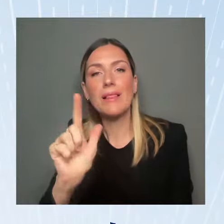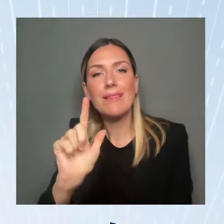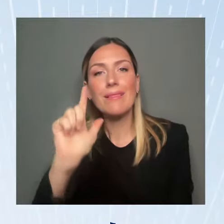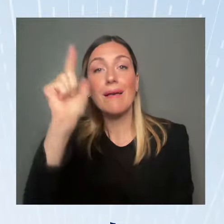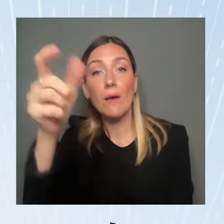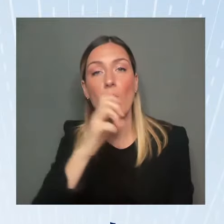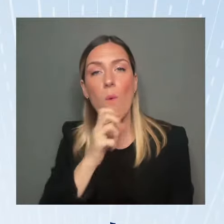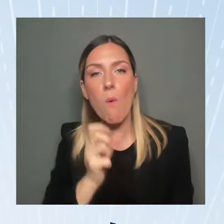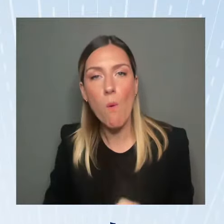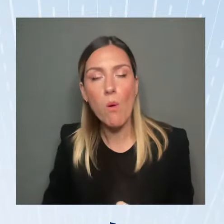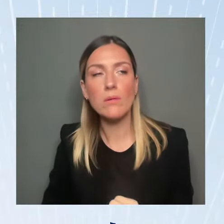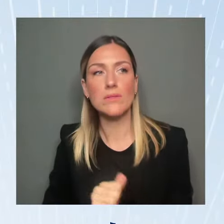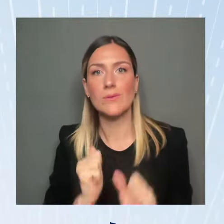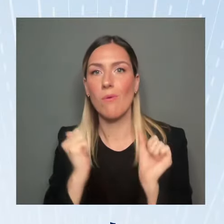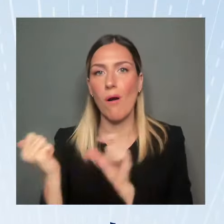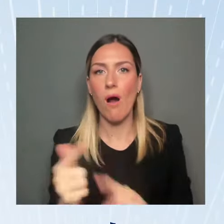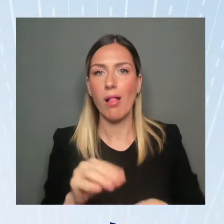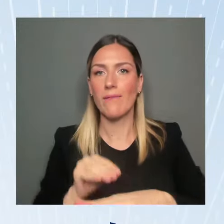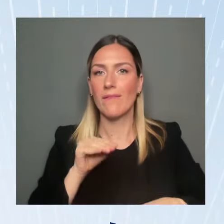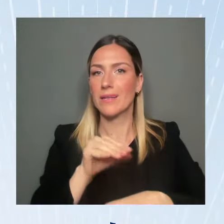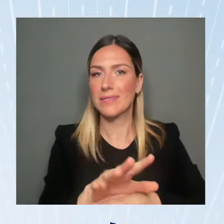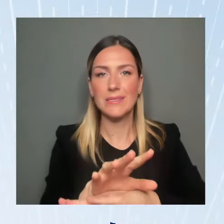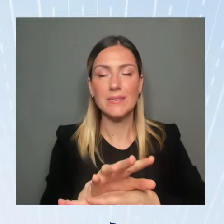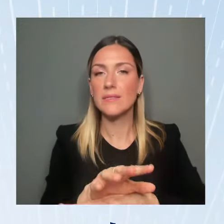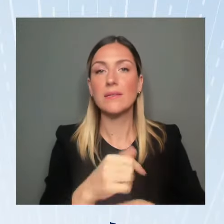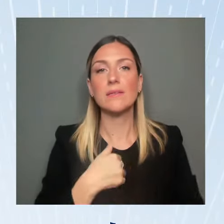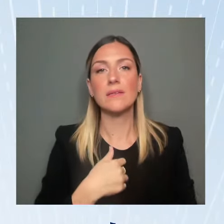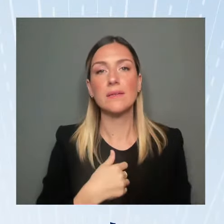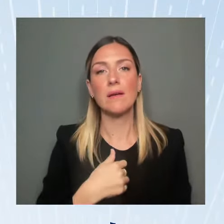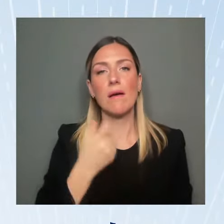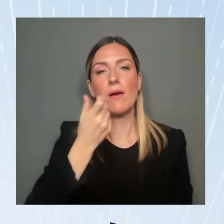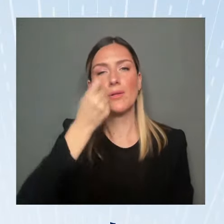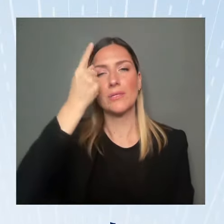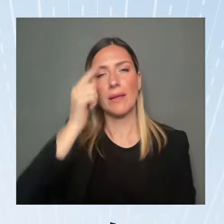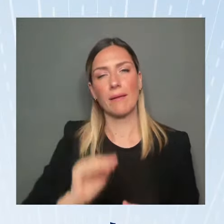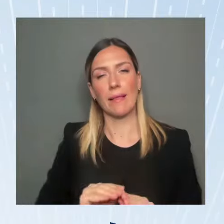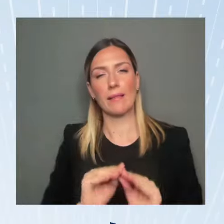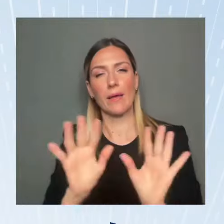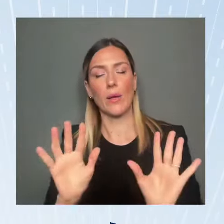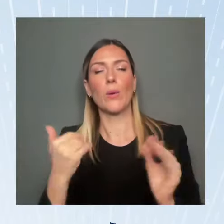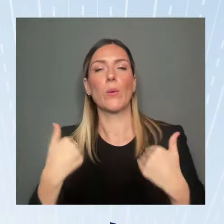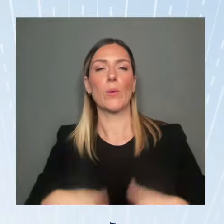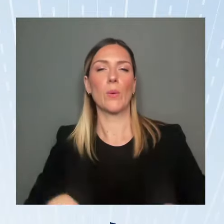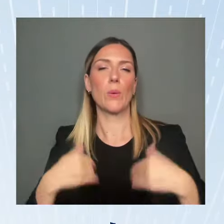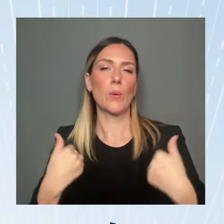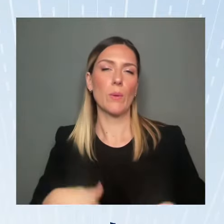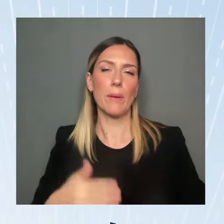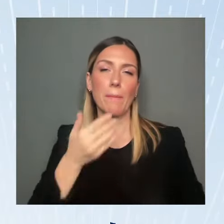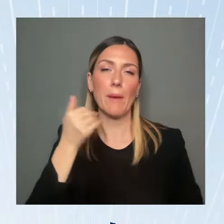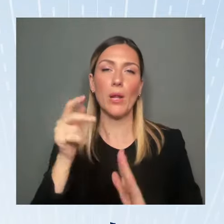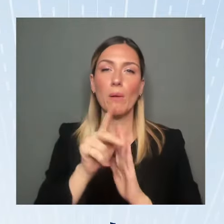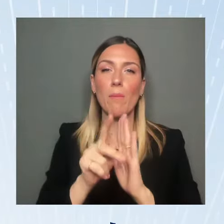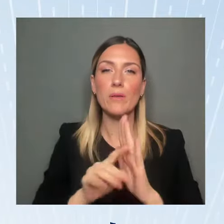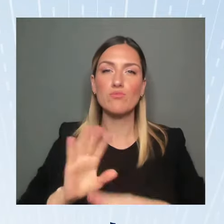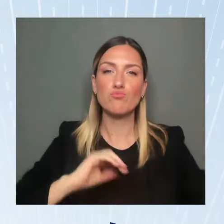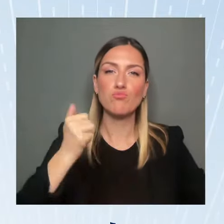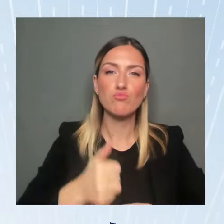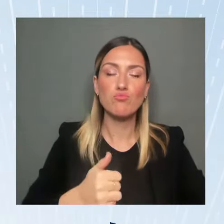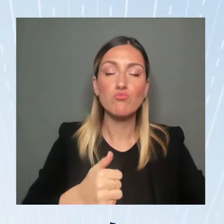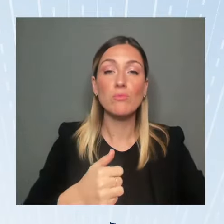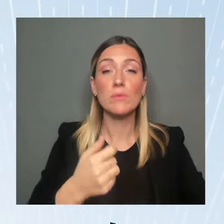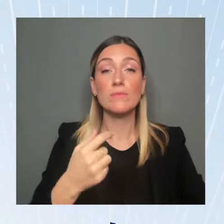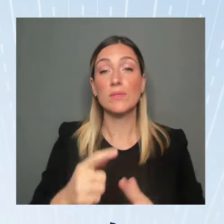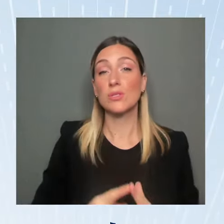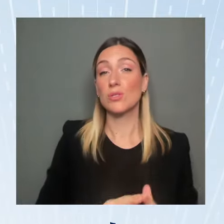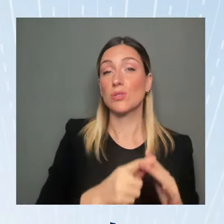concerns everybody. And better understanding that, I think, has helped us make better policy decisions. But it always starts and